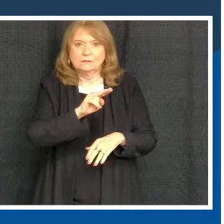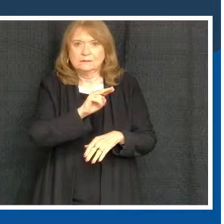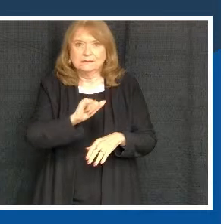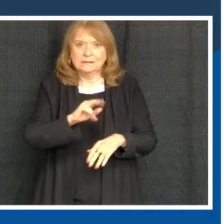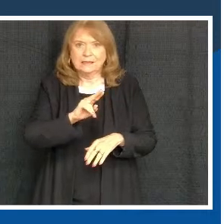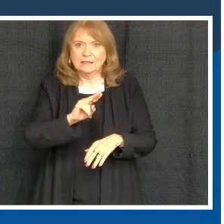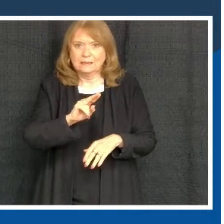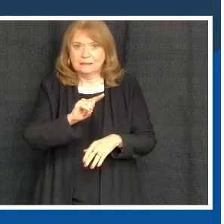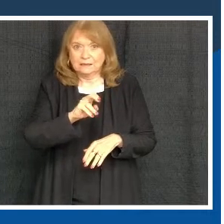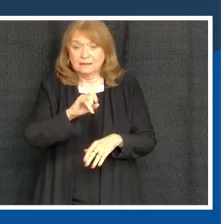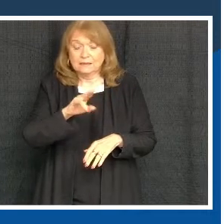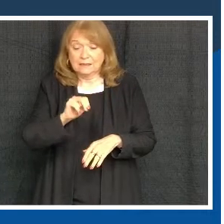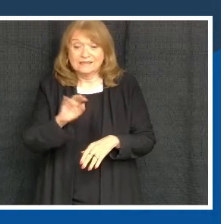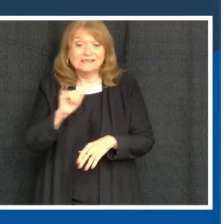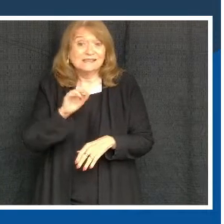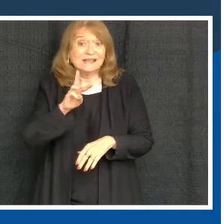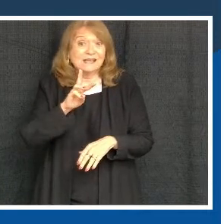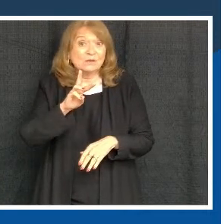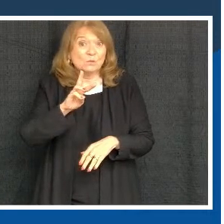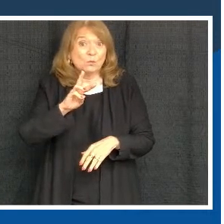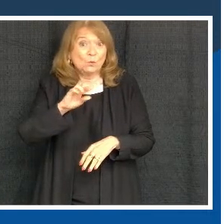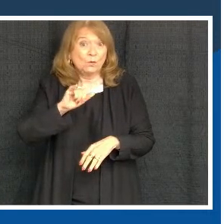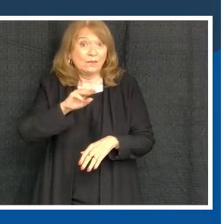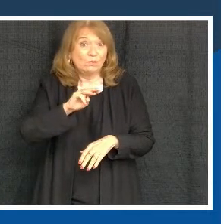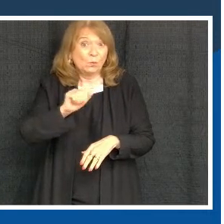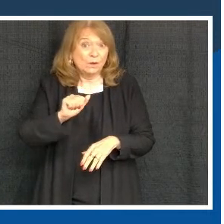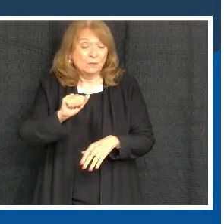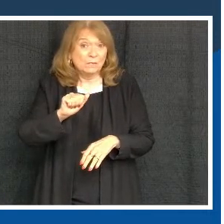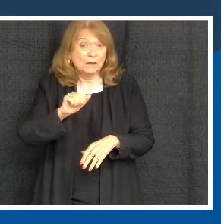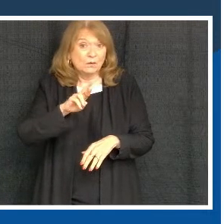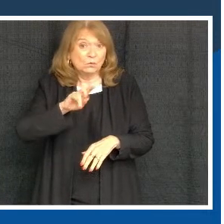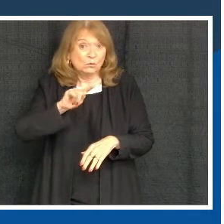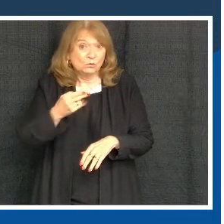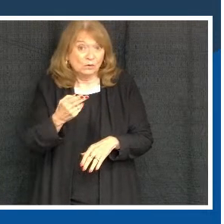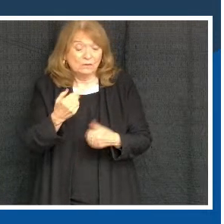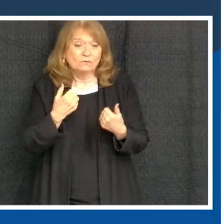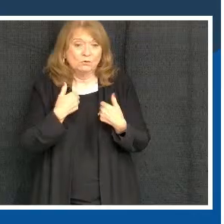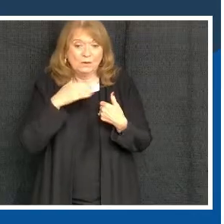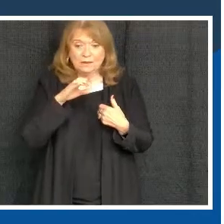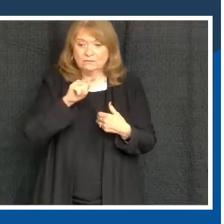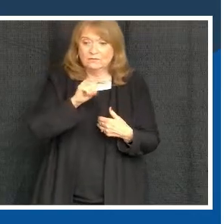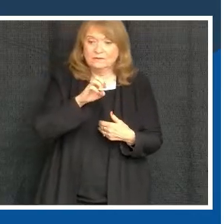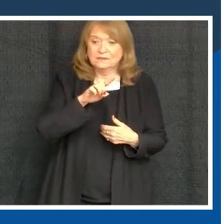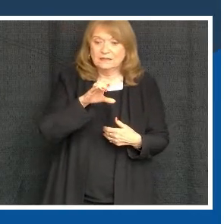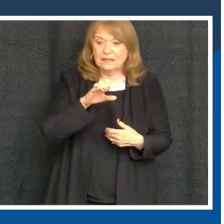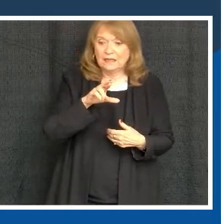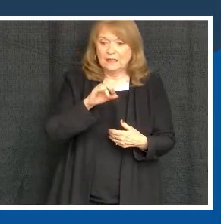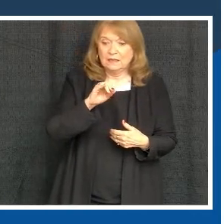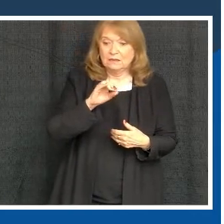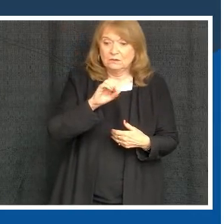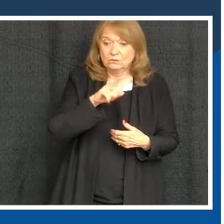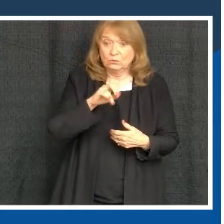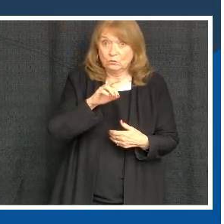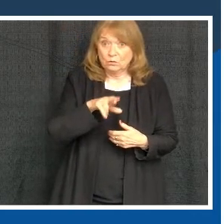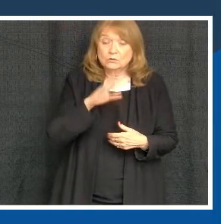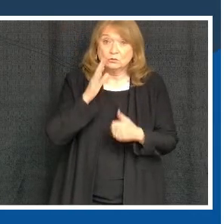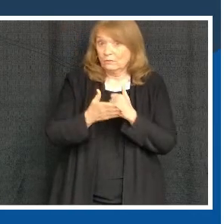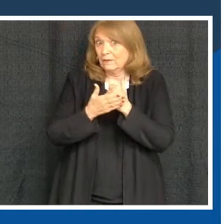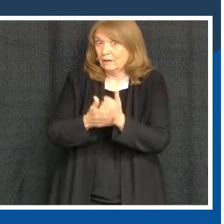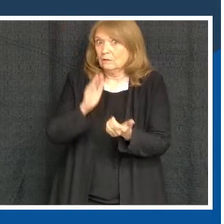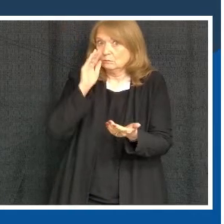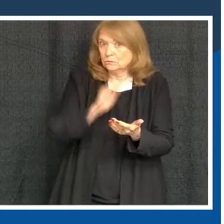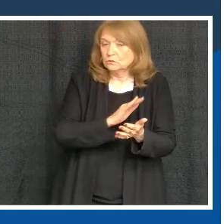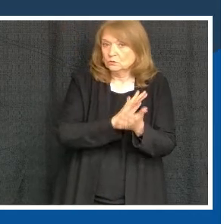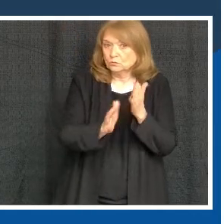You know, Wilma Rudolph with the side that has Ted Crozier Boulevard, you at least have that way to get around. On the other side, you don't have that rear road to kind